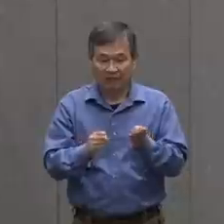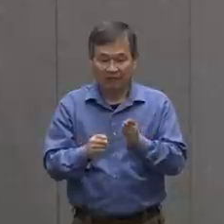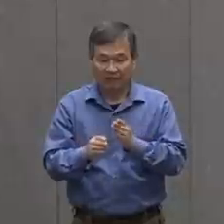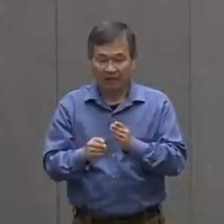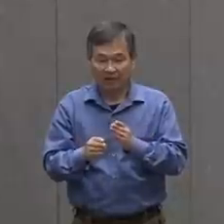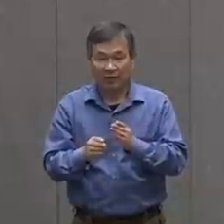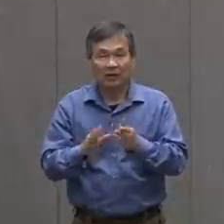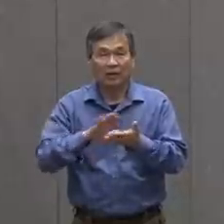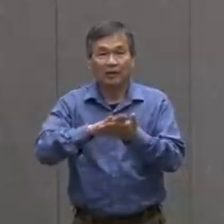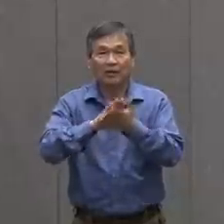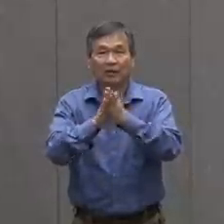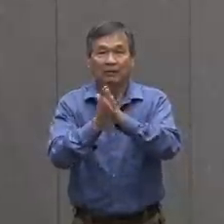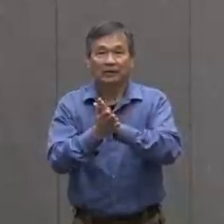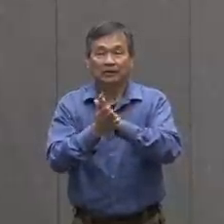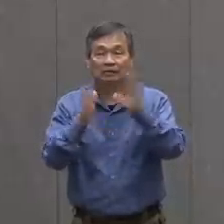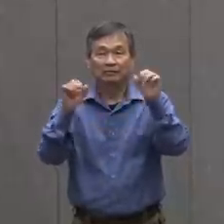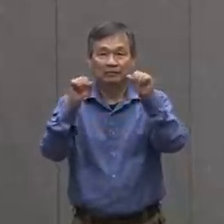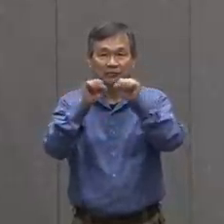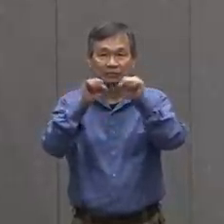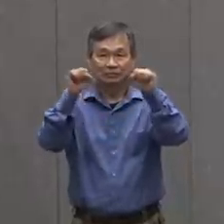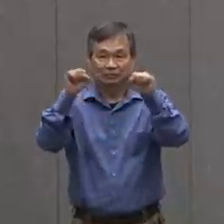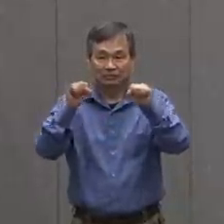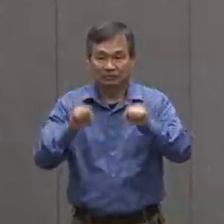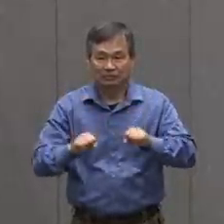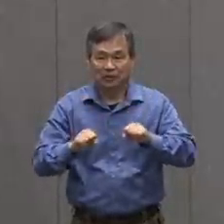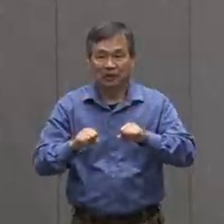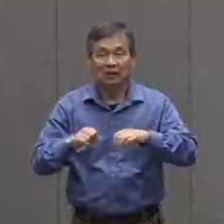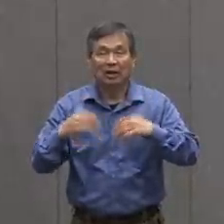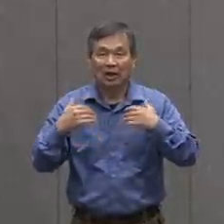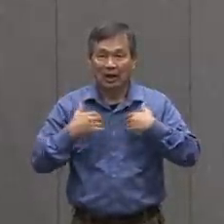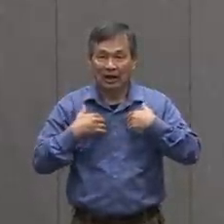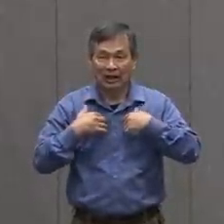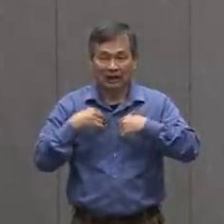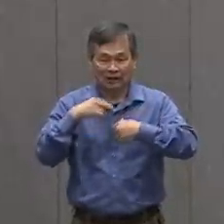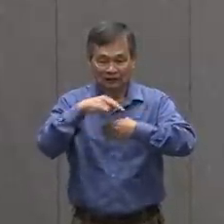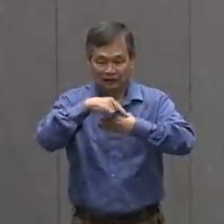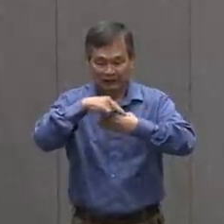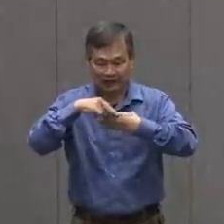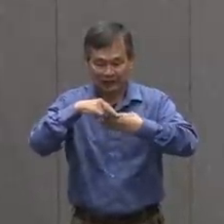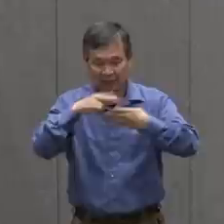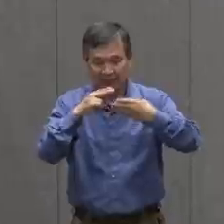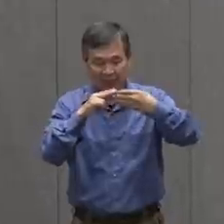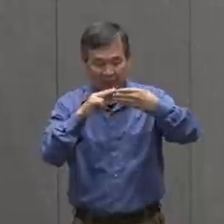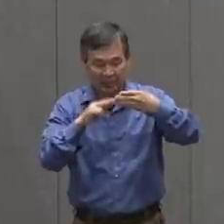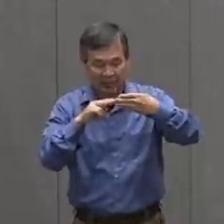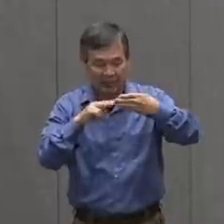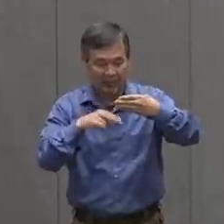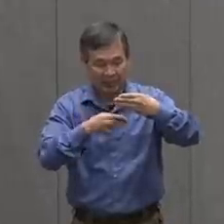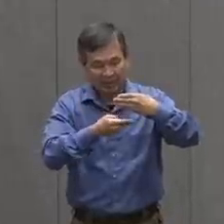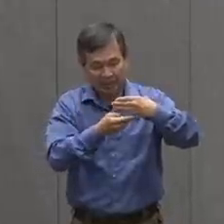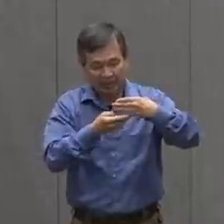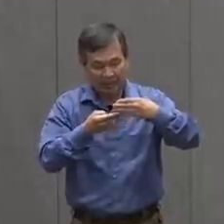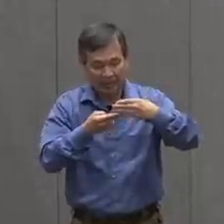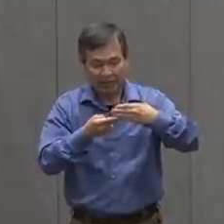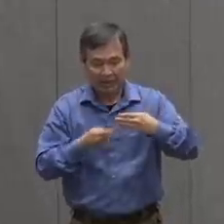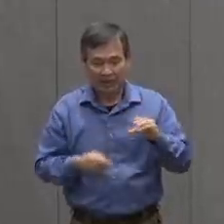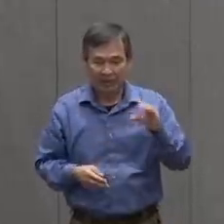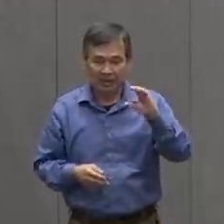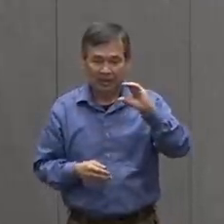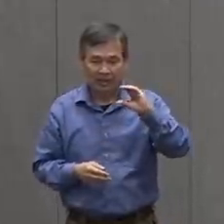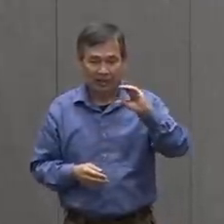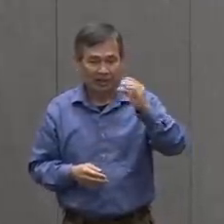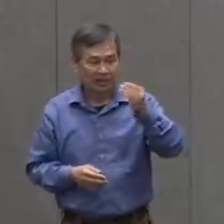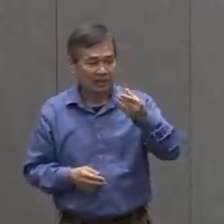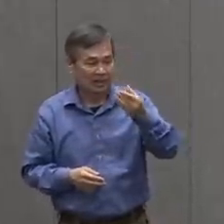with a little bit of tape magic, we actually have something we could roll as a dice. We've made a cube,